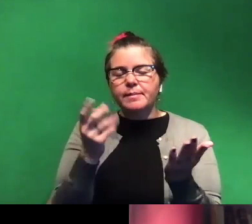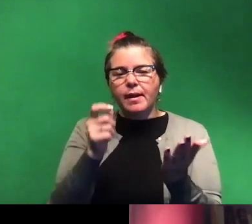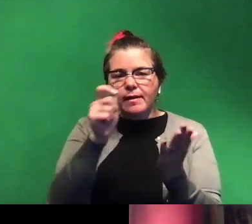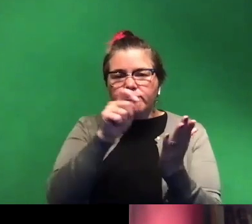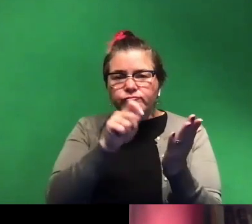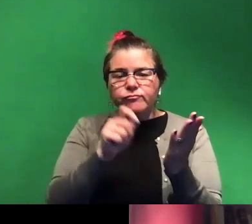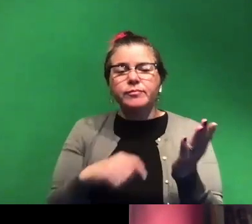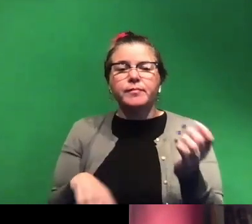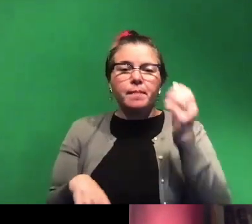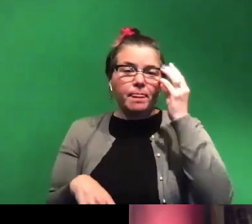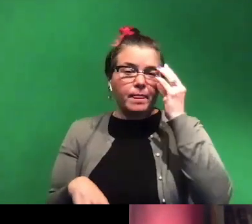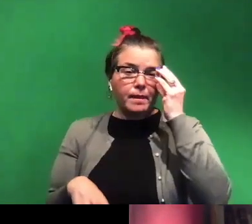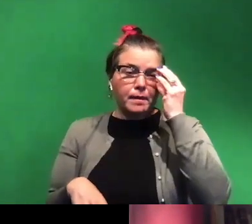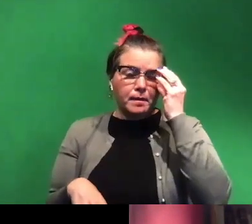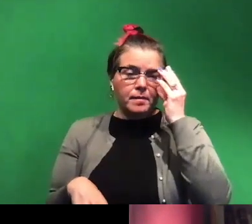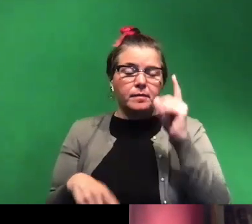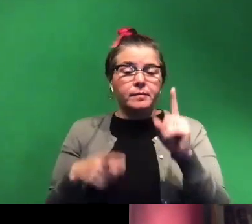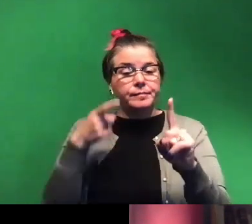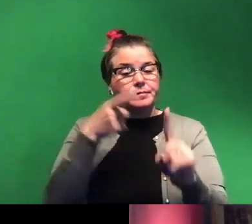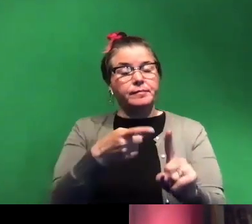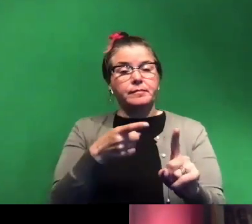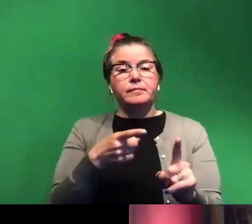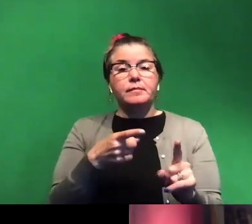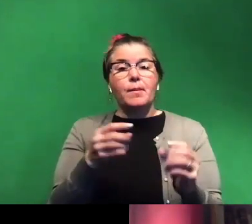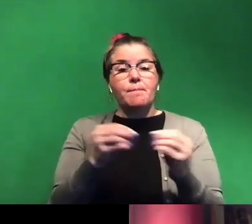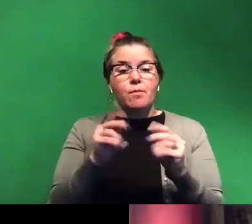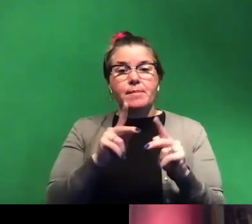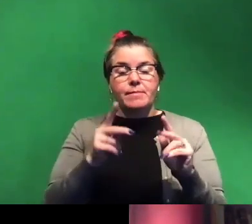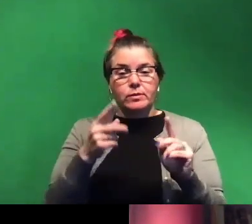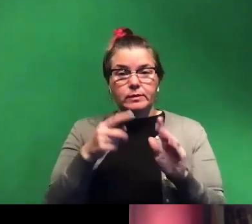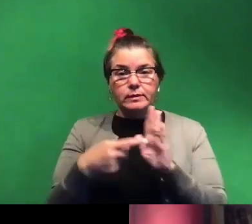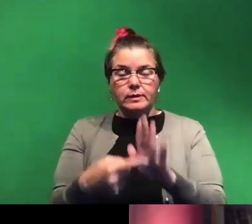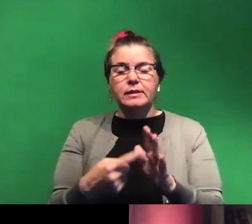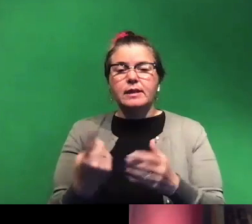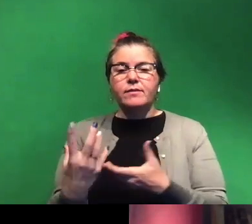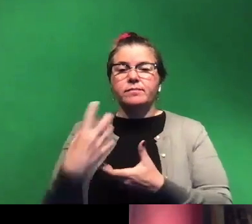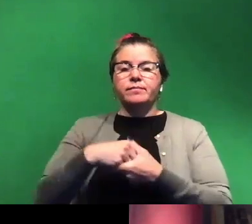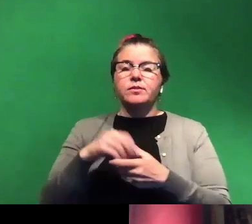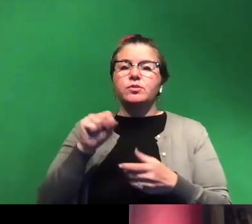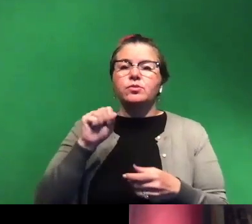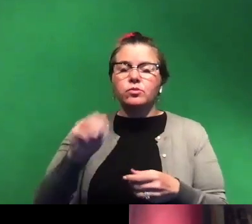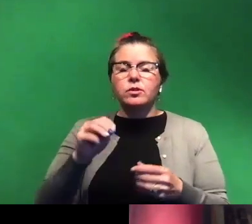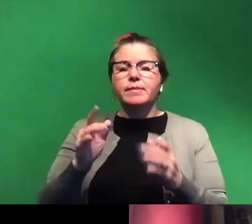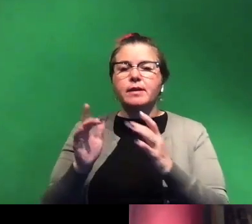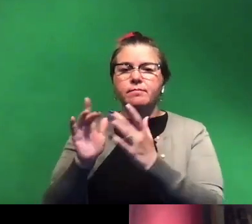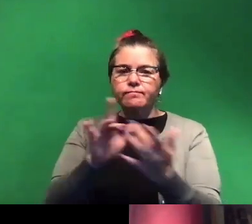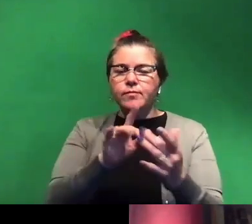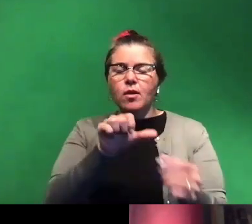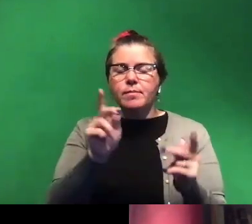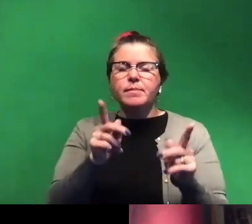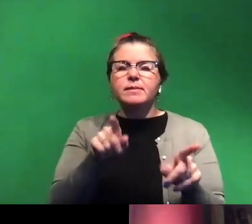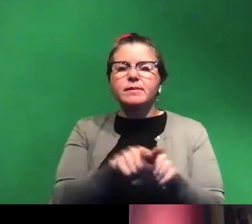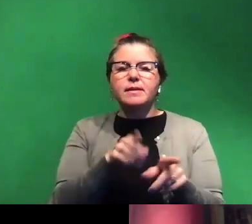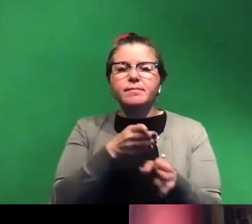that. The main aspect now to get more people to see it is you really have to engage on social media with other people in the same field. And even, send me